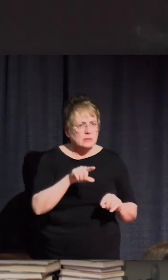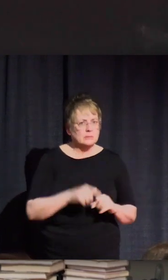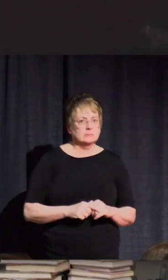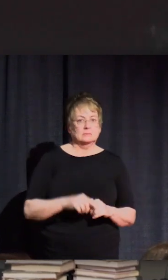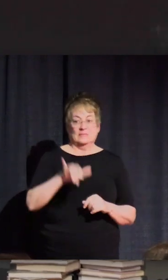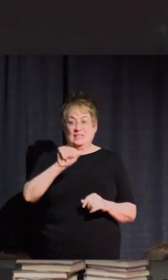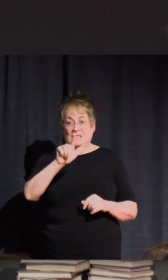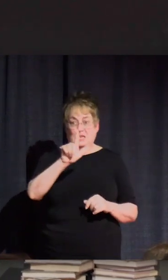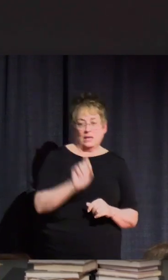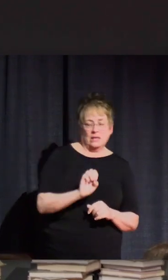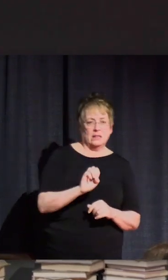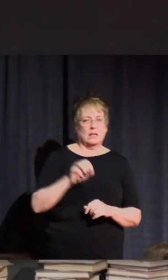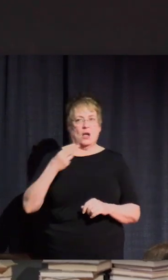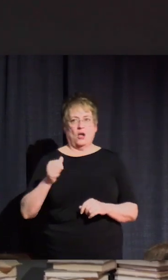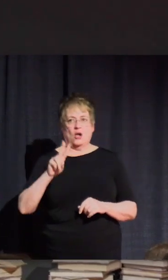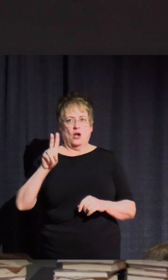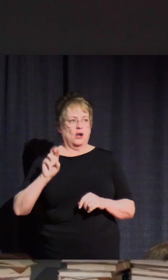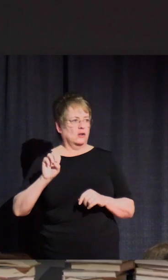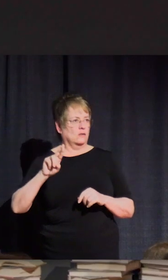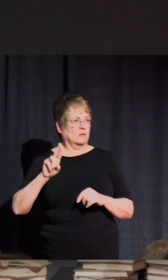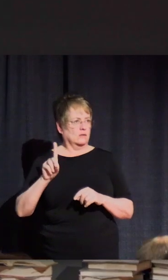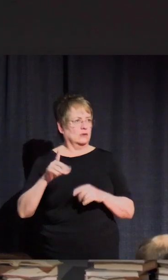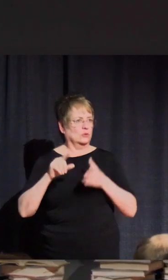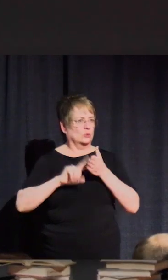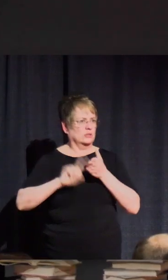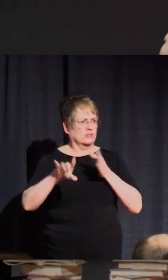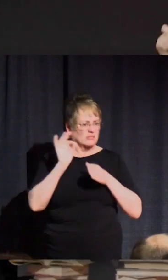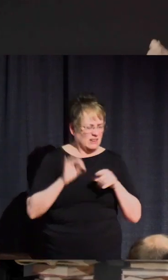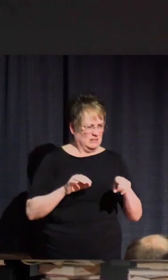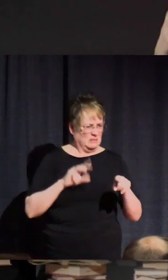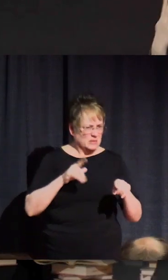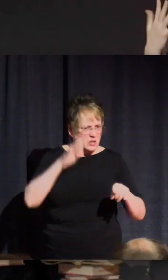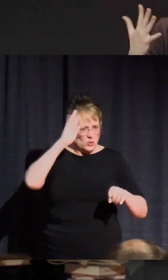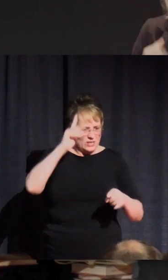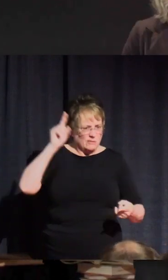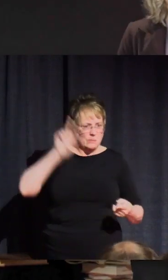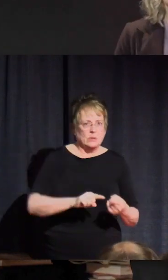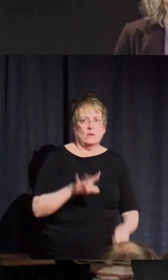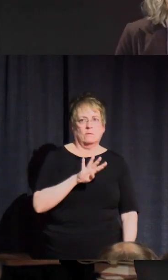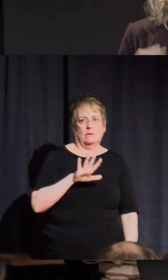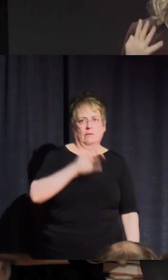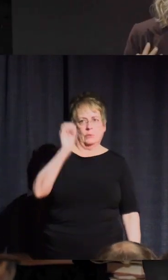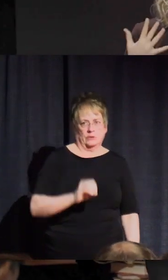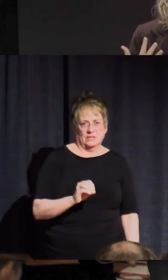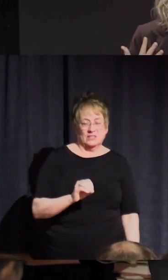Yale and Harvard researchers found that people who were consistently under time pressure had drops in creativity by 45%.